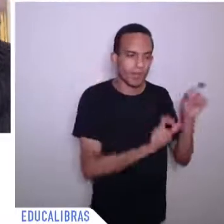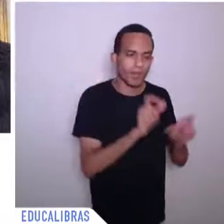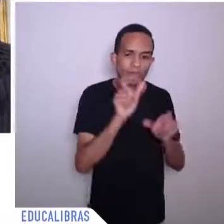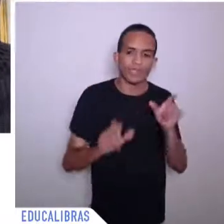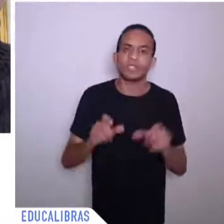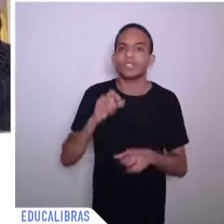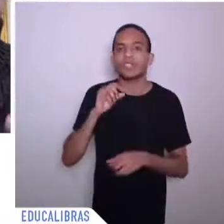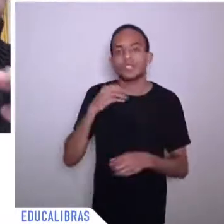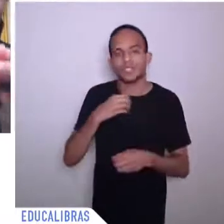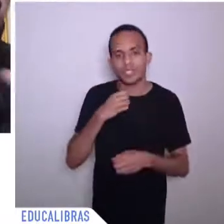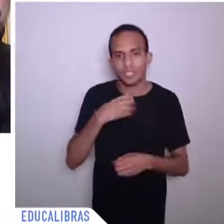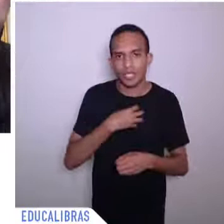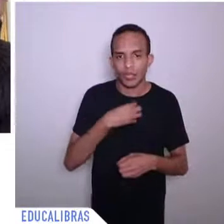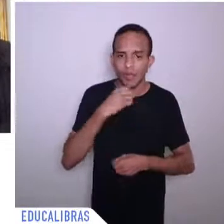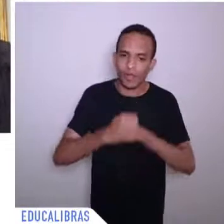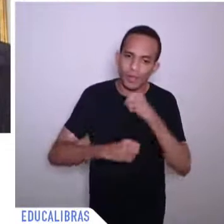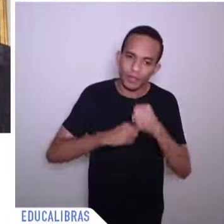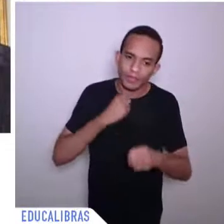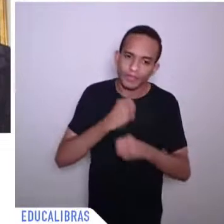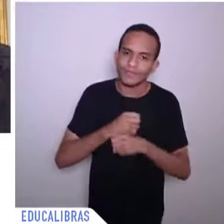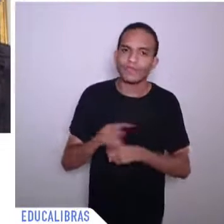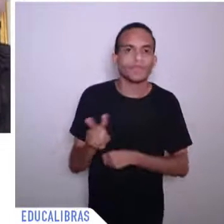as a direct